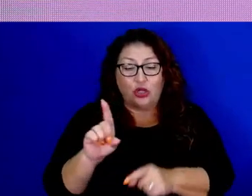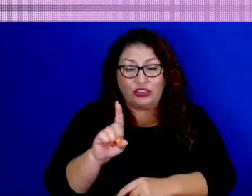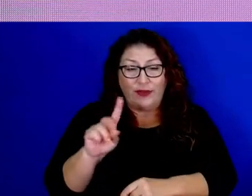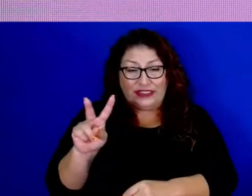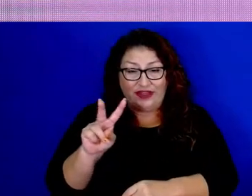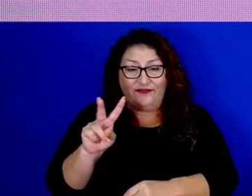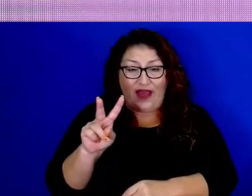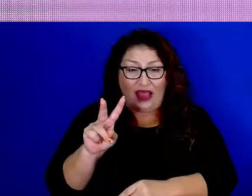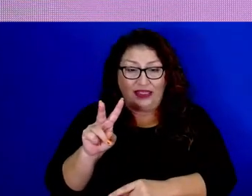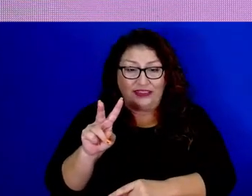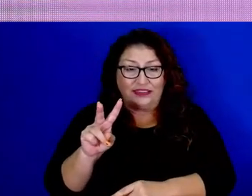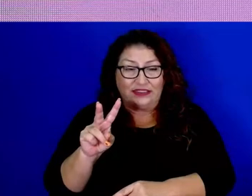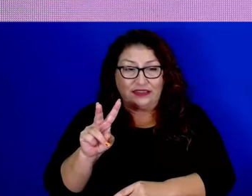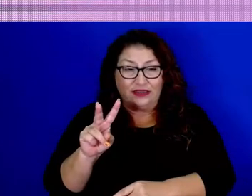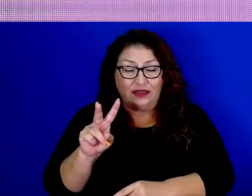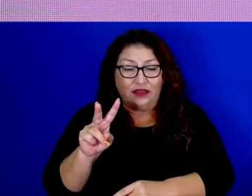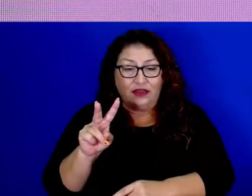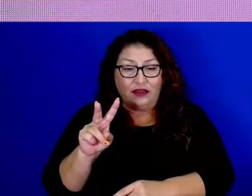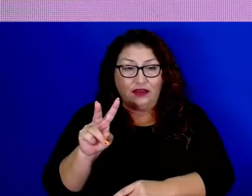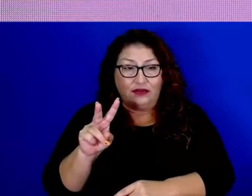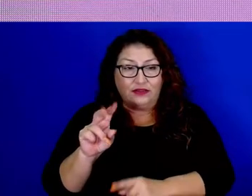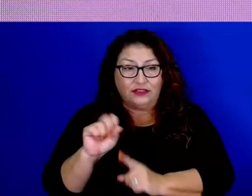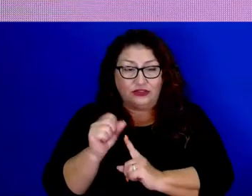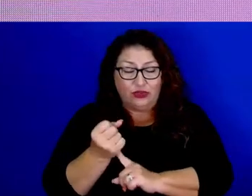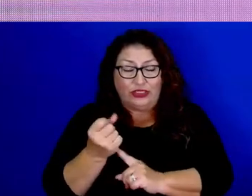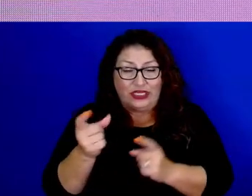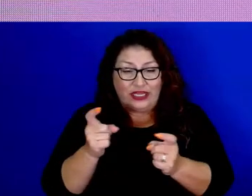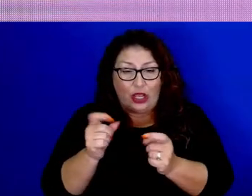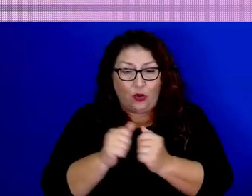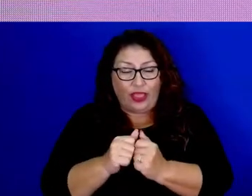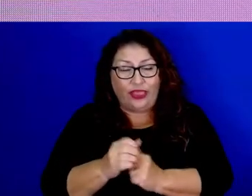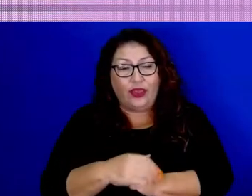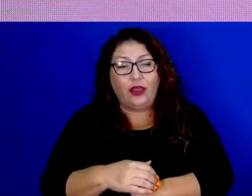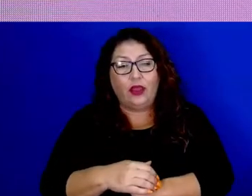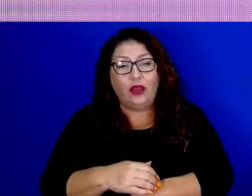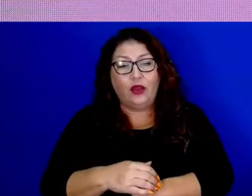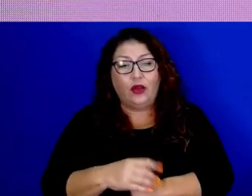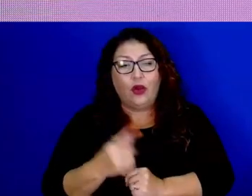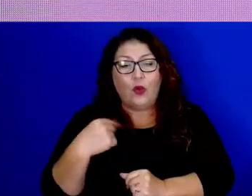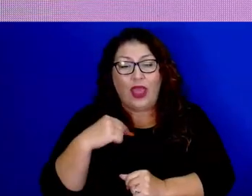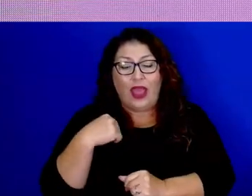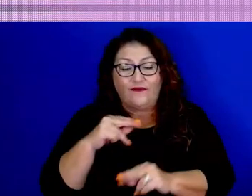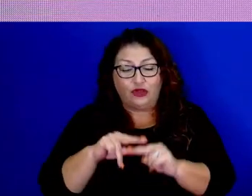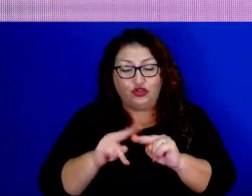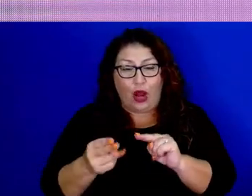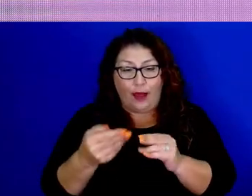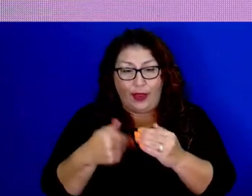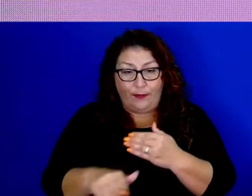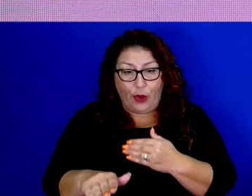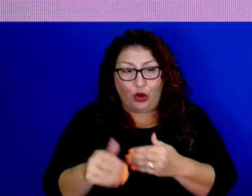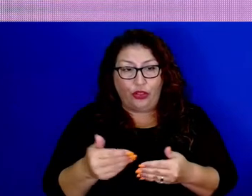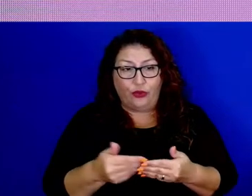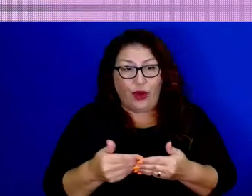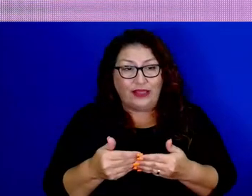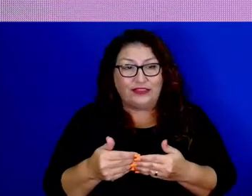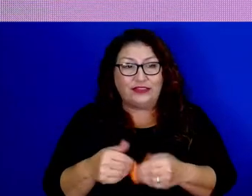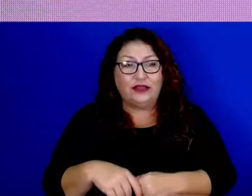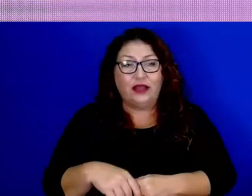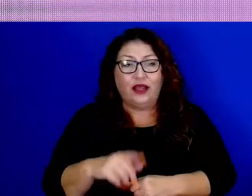deal with. We have a drop in birth rates, which is quite dramatic in some